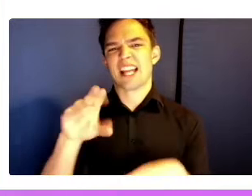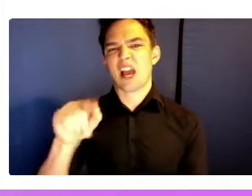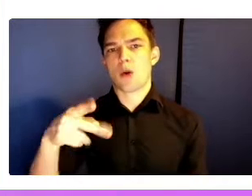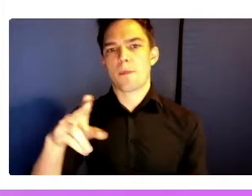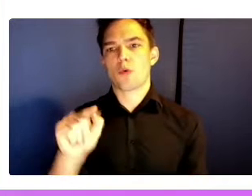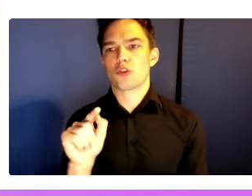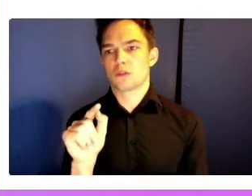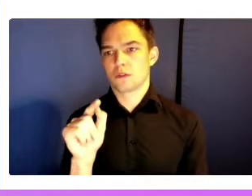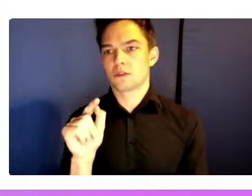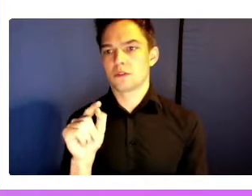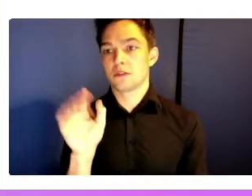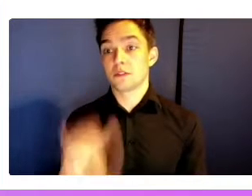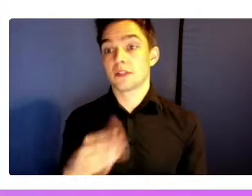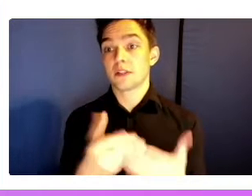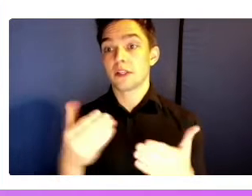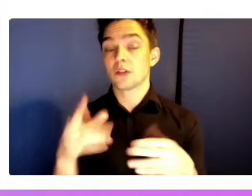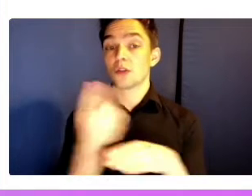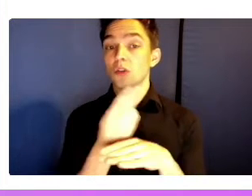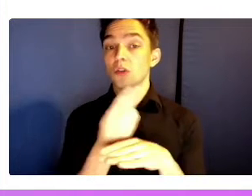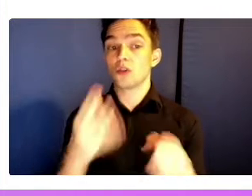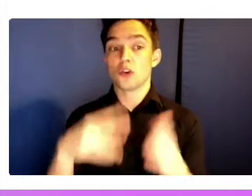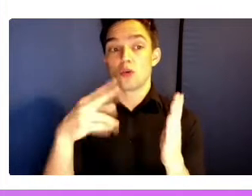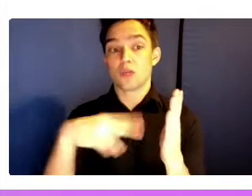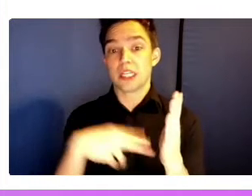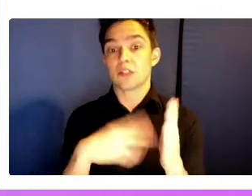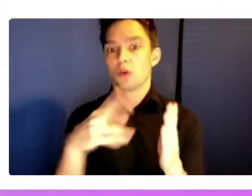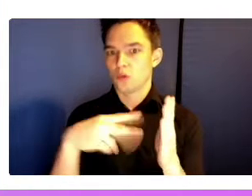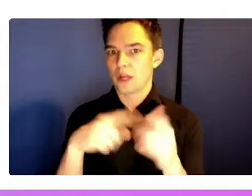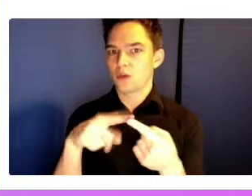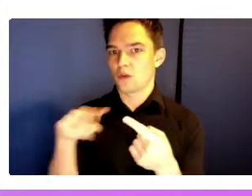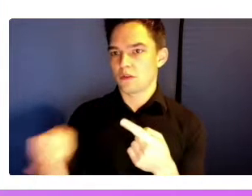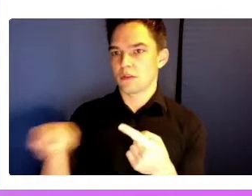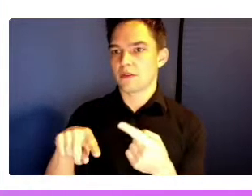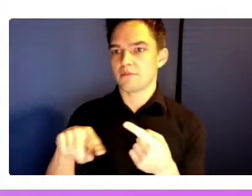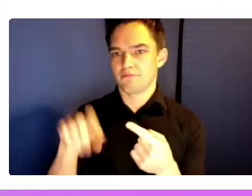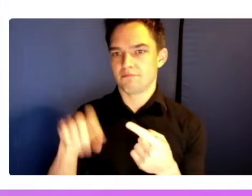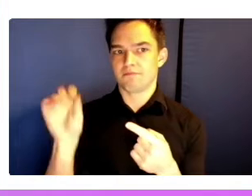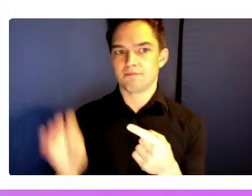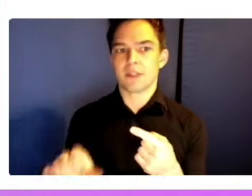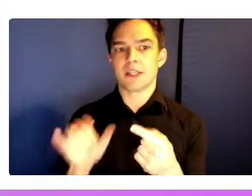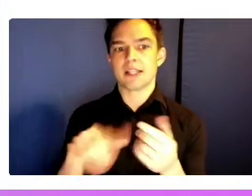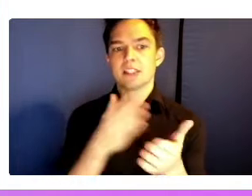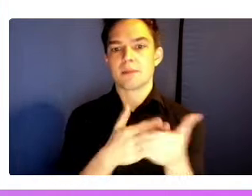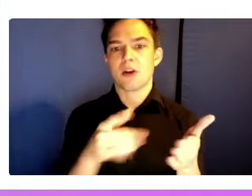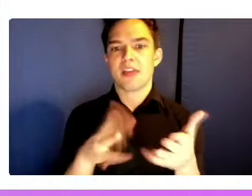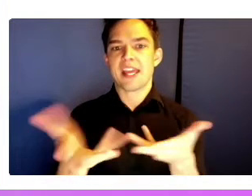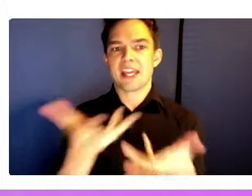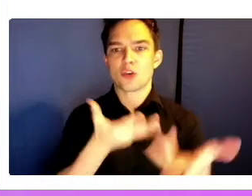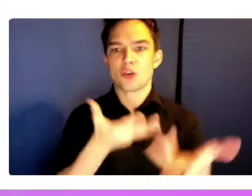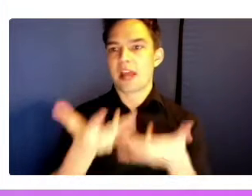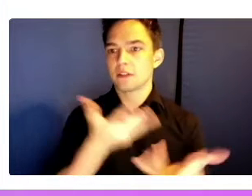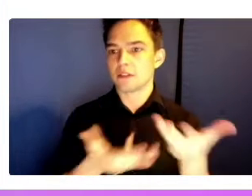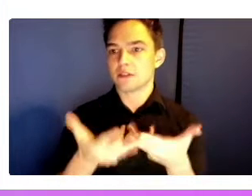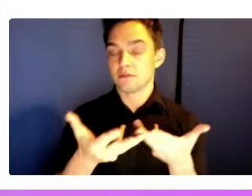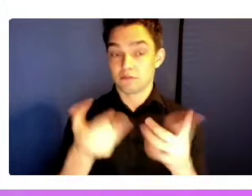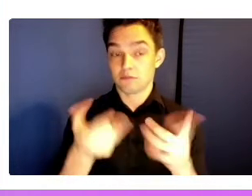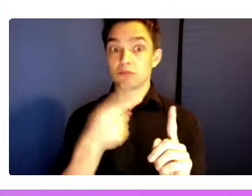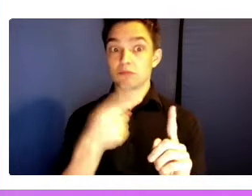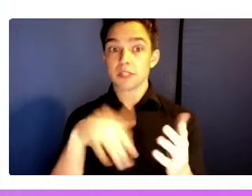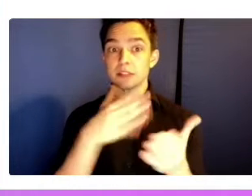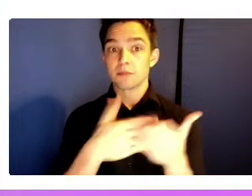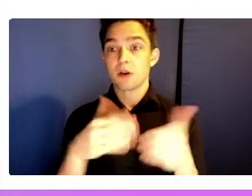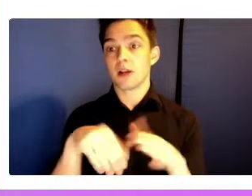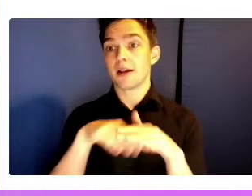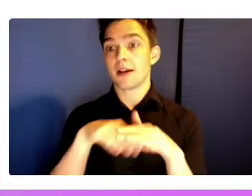the thing the user reads or has read to them. That's the part they interact with. So that's the part